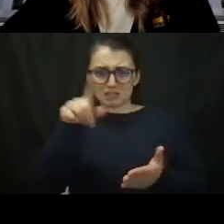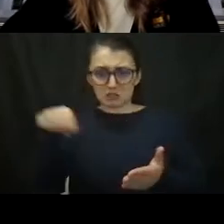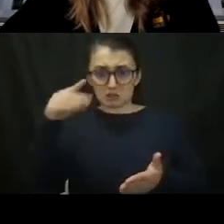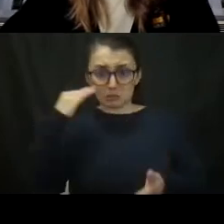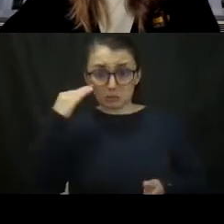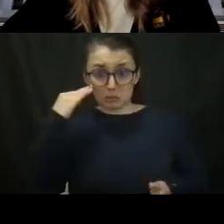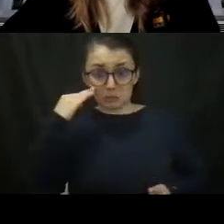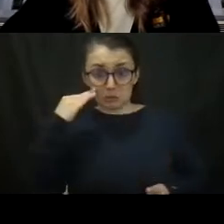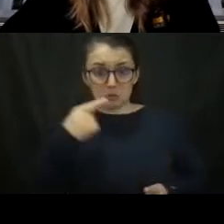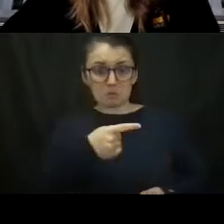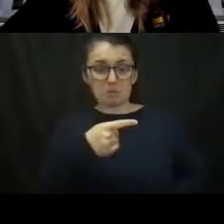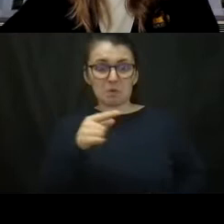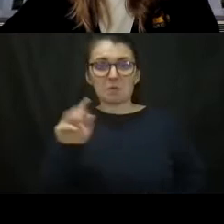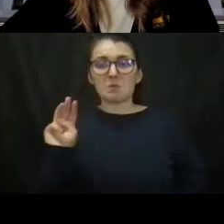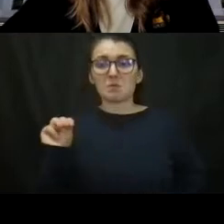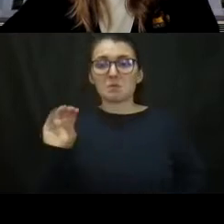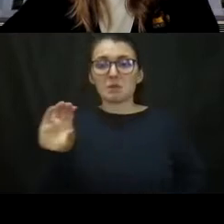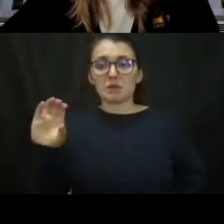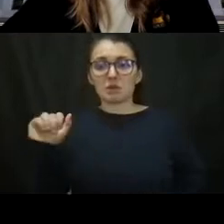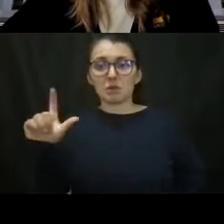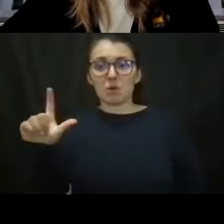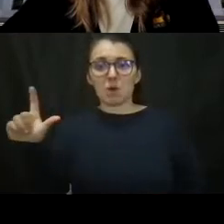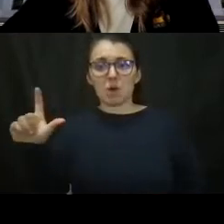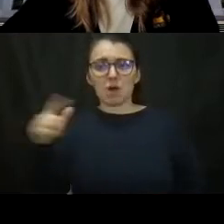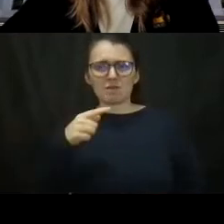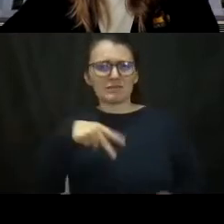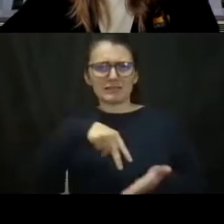Where is McCall standing?